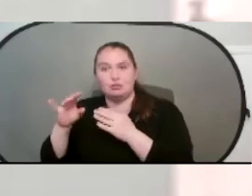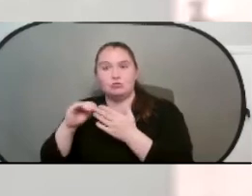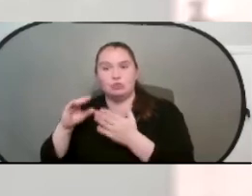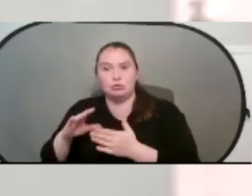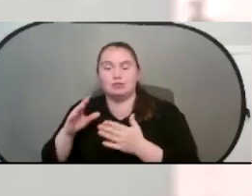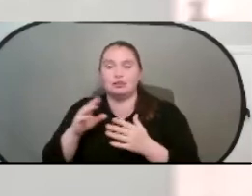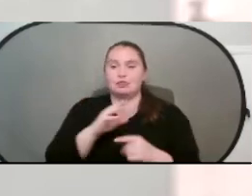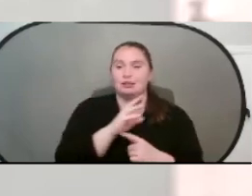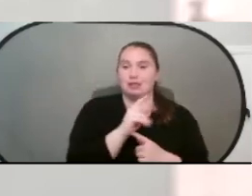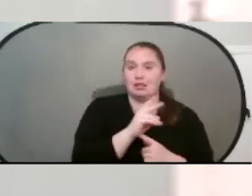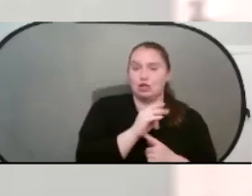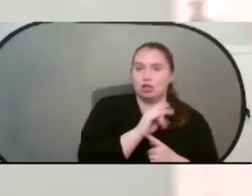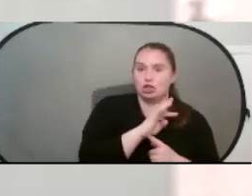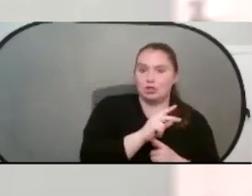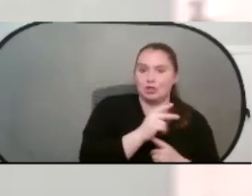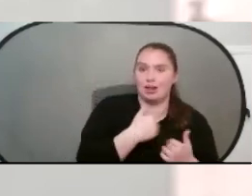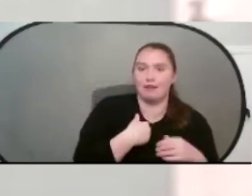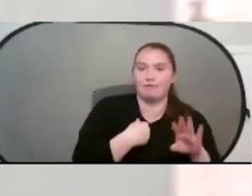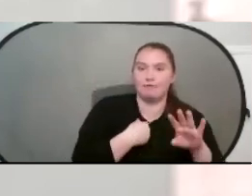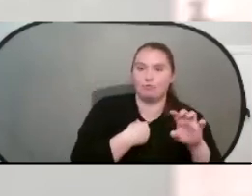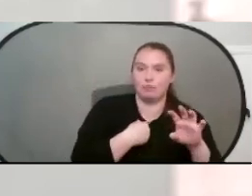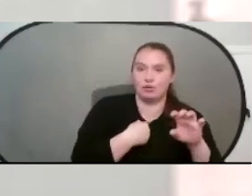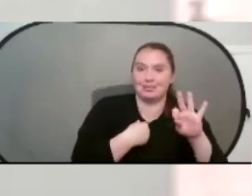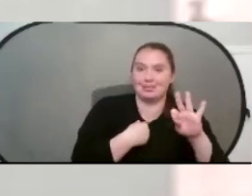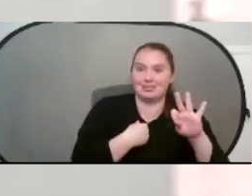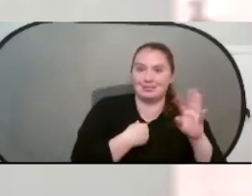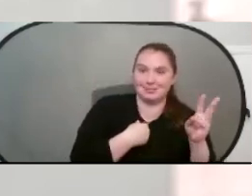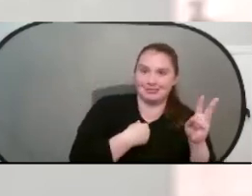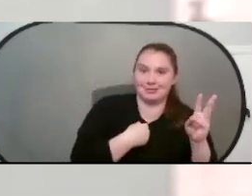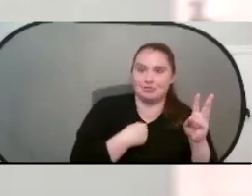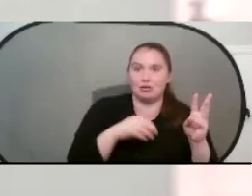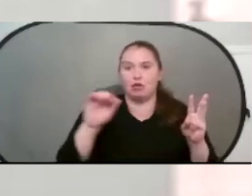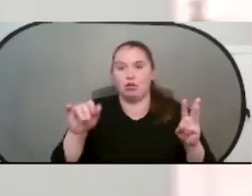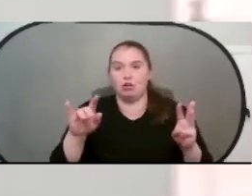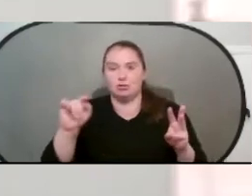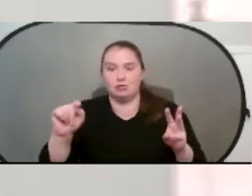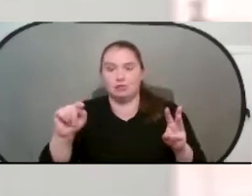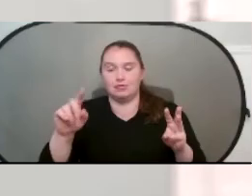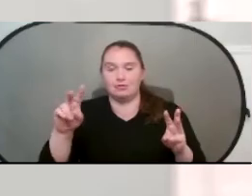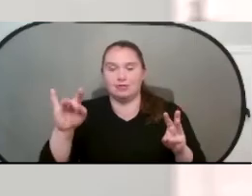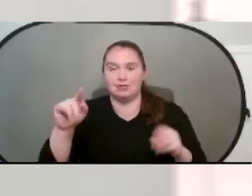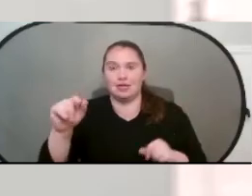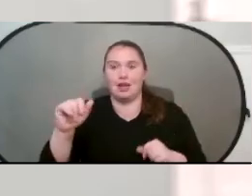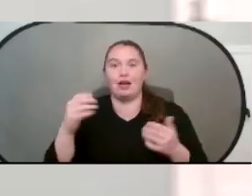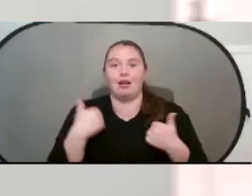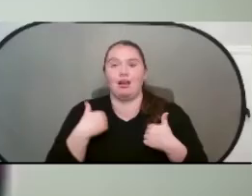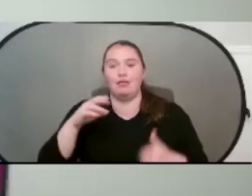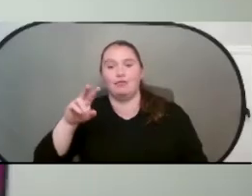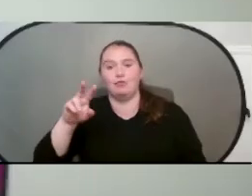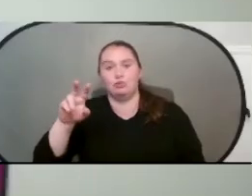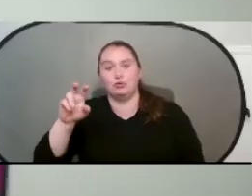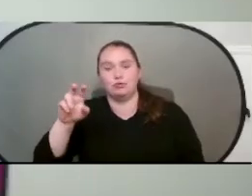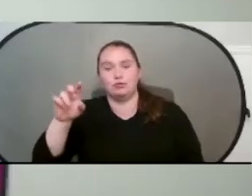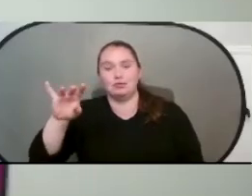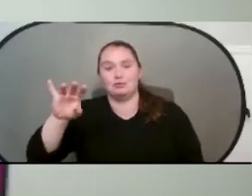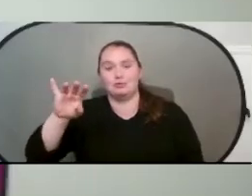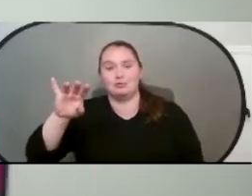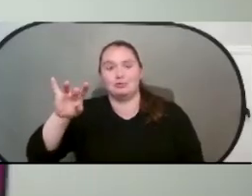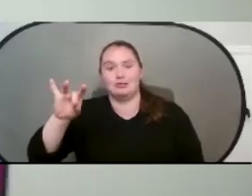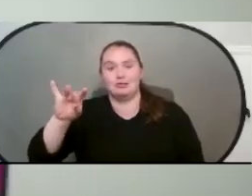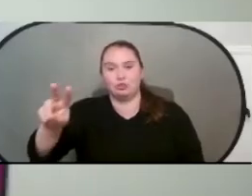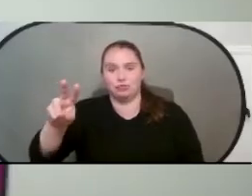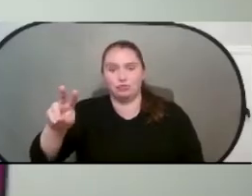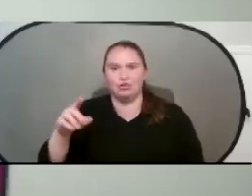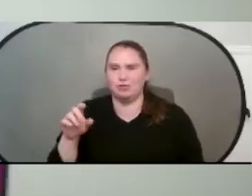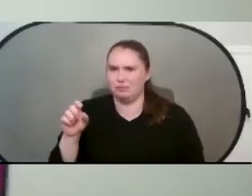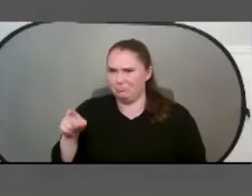Kendrick had 496 and Alta Vista had 482. And if we, so South